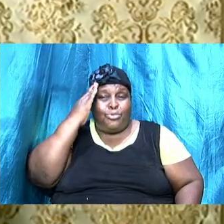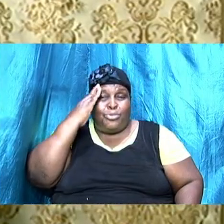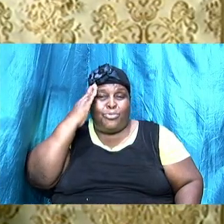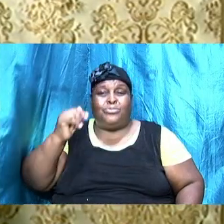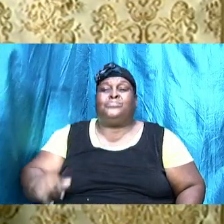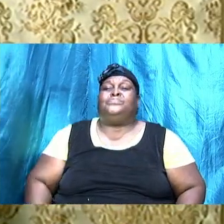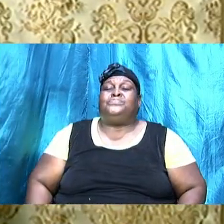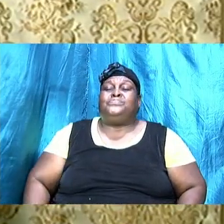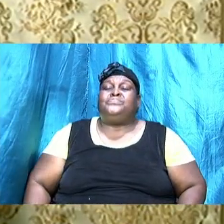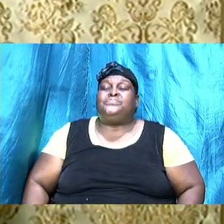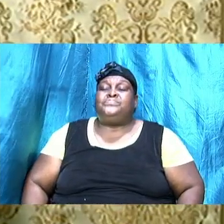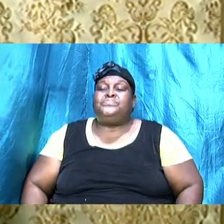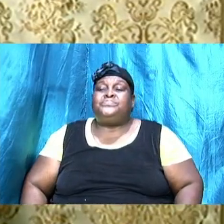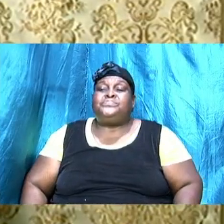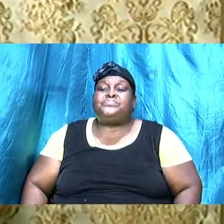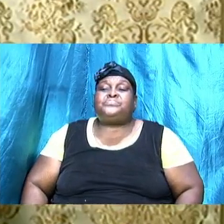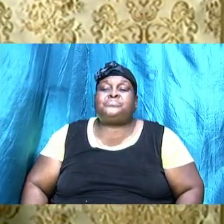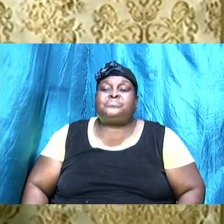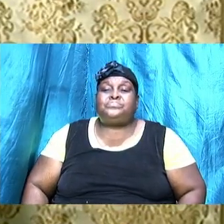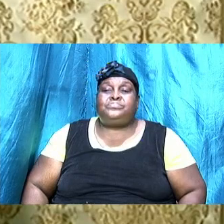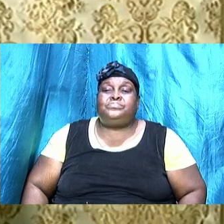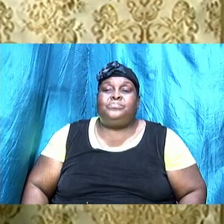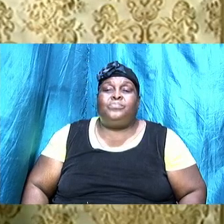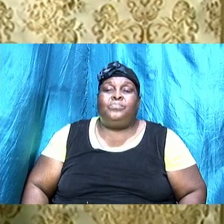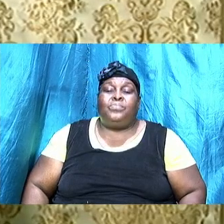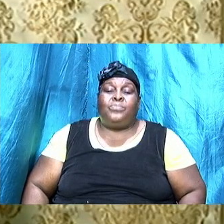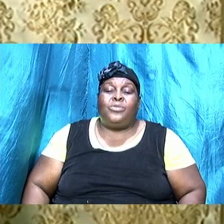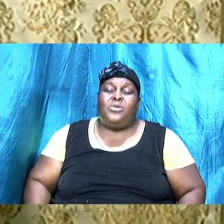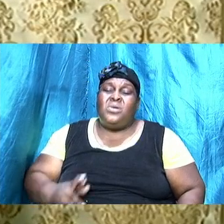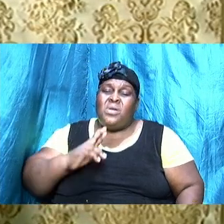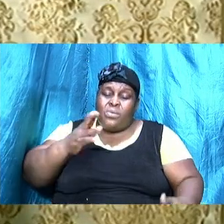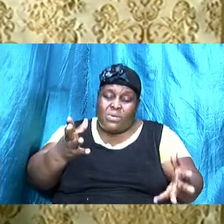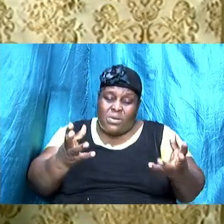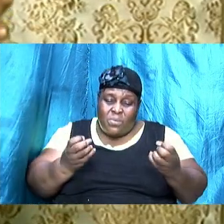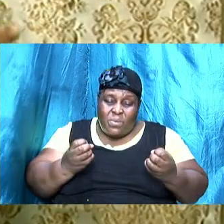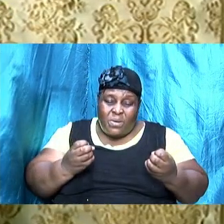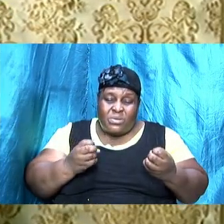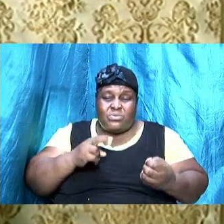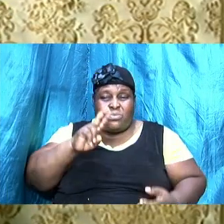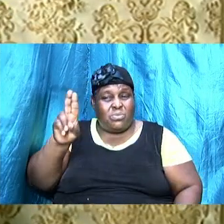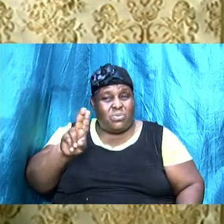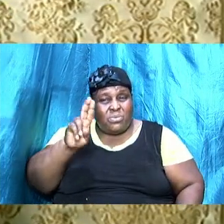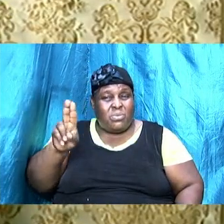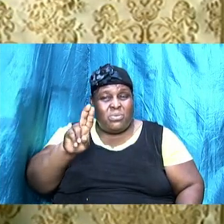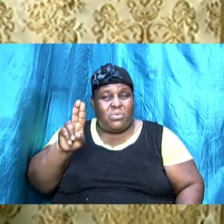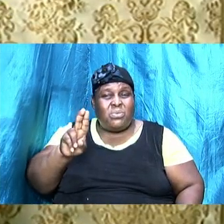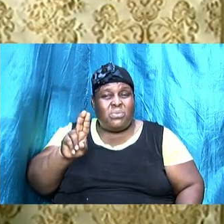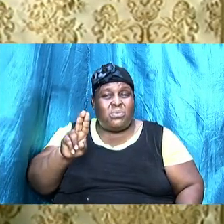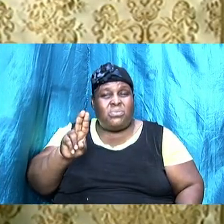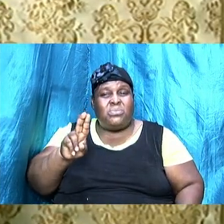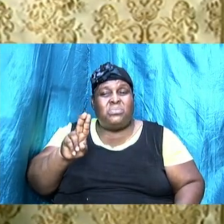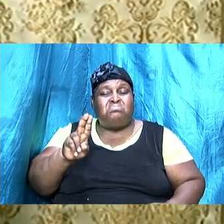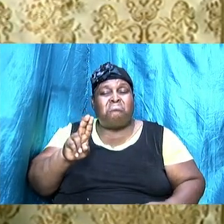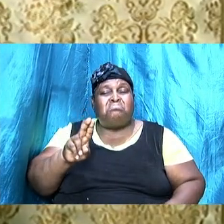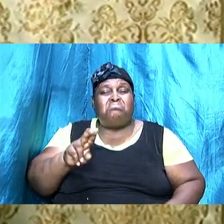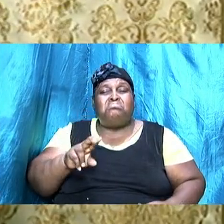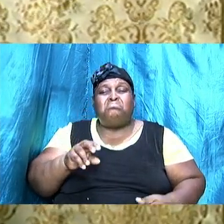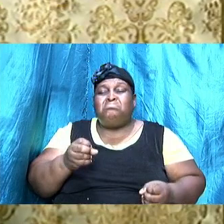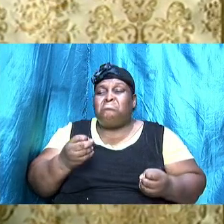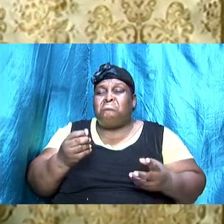the questions, I really want to use the next couple of minutes to kind of put